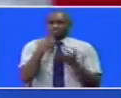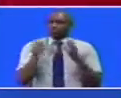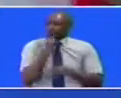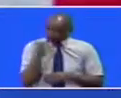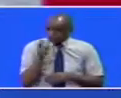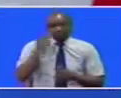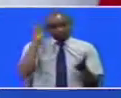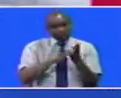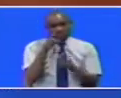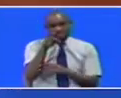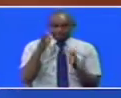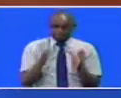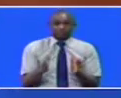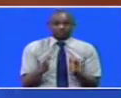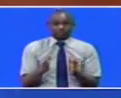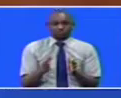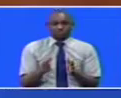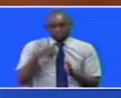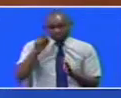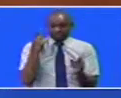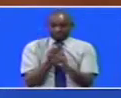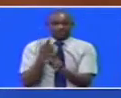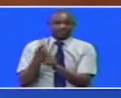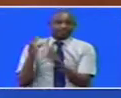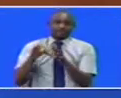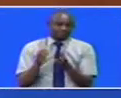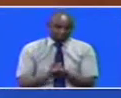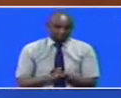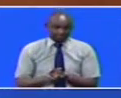the recognition of equivalence of degrees obtained in other countries.